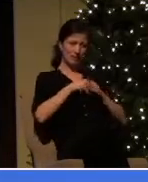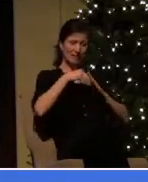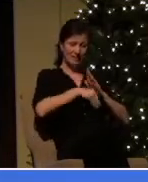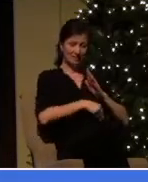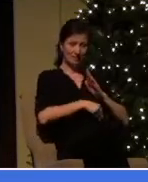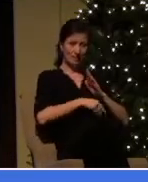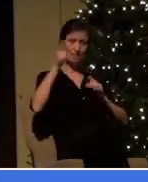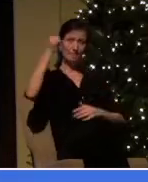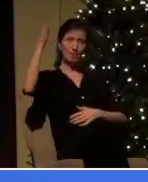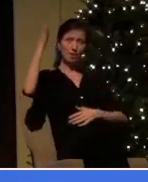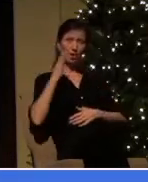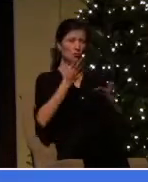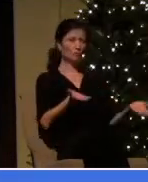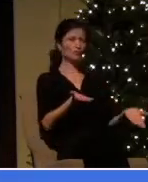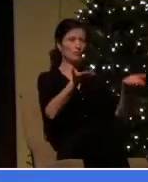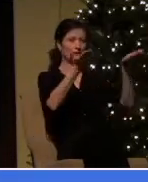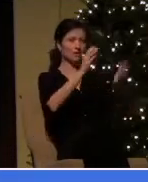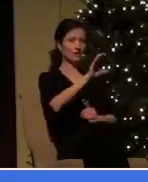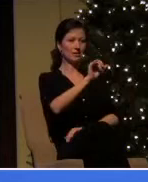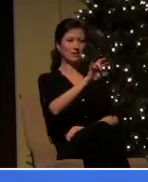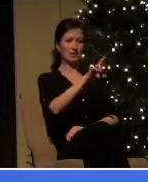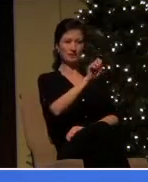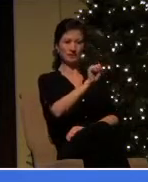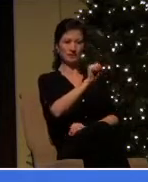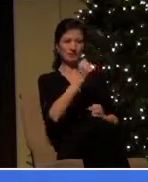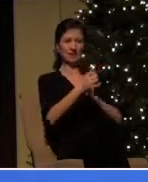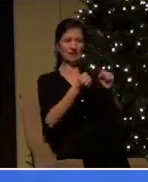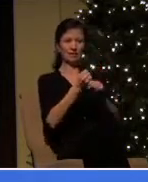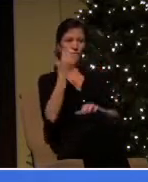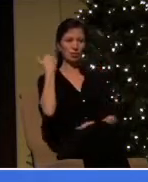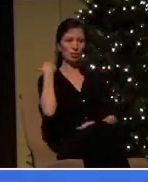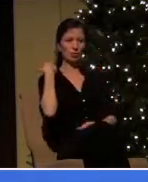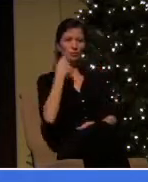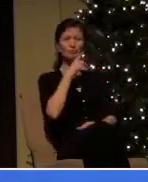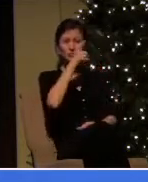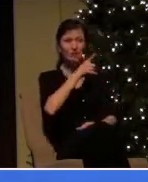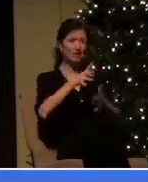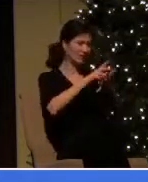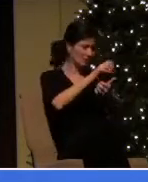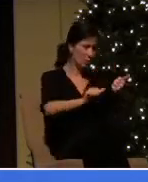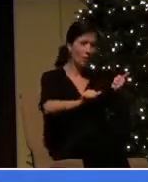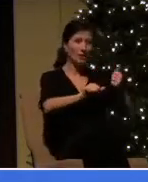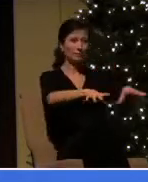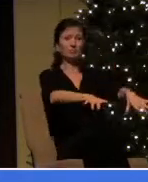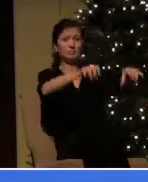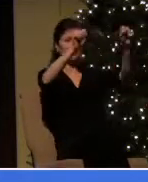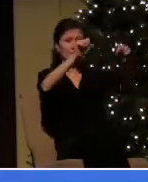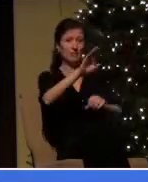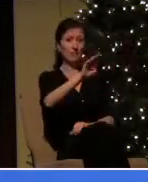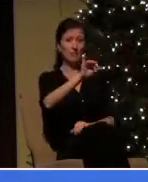raised up Cyrus years ago to literally despoil the treasures of